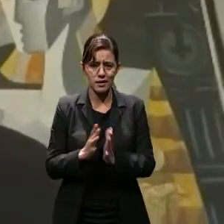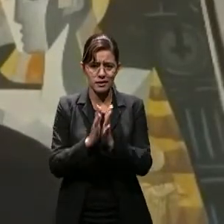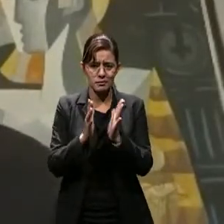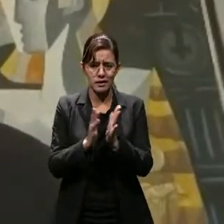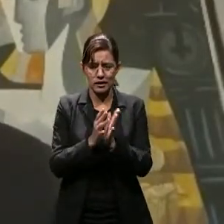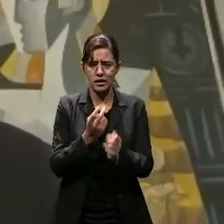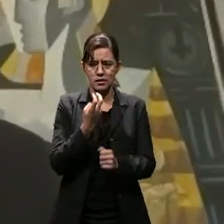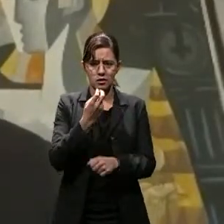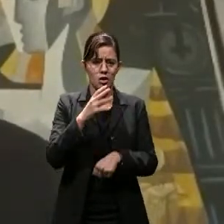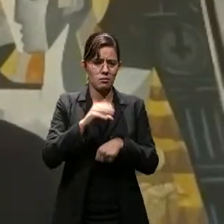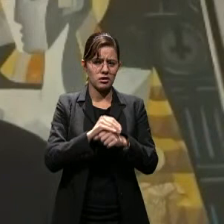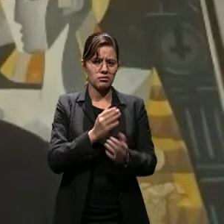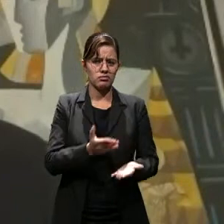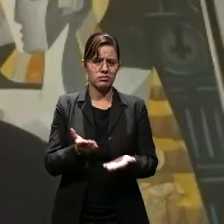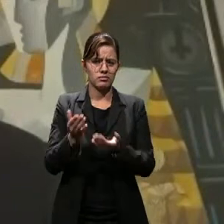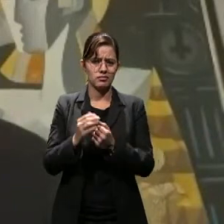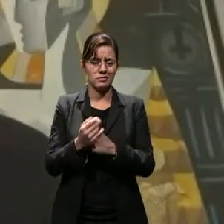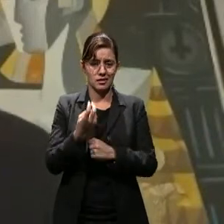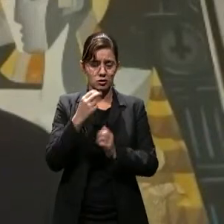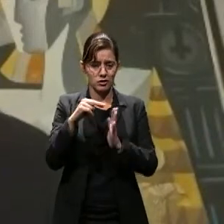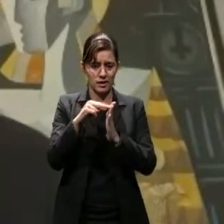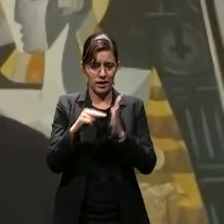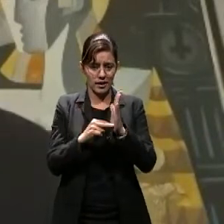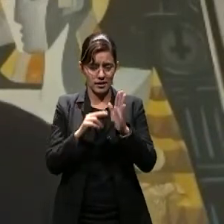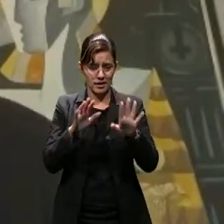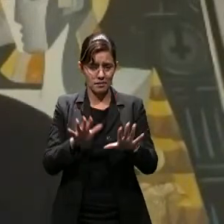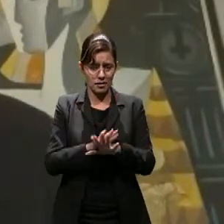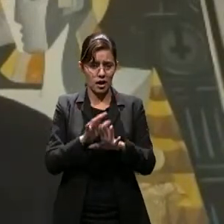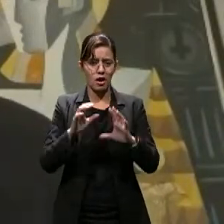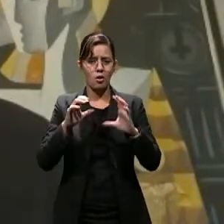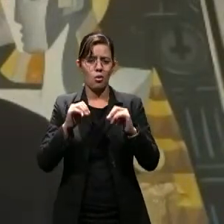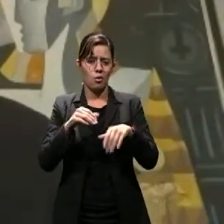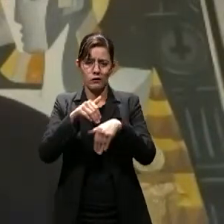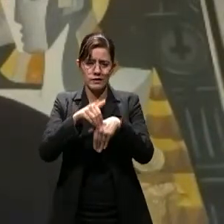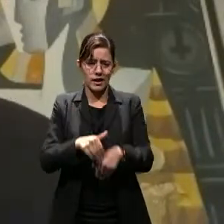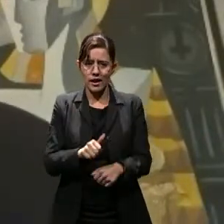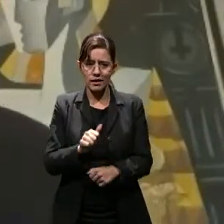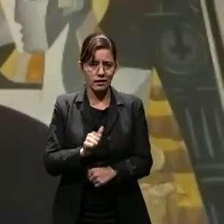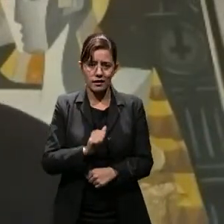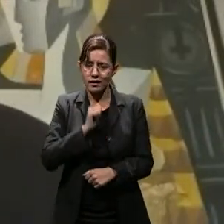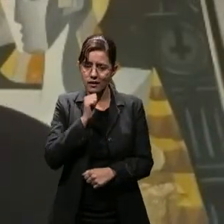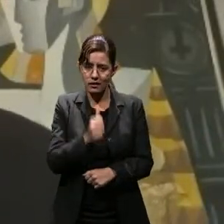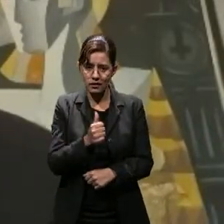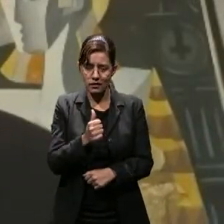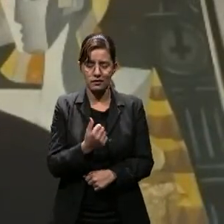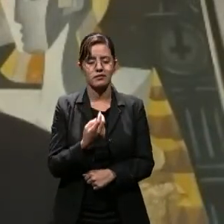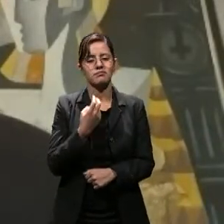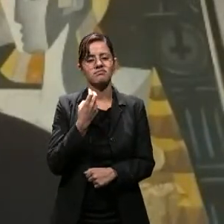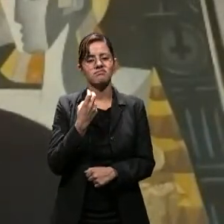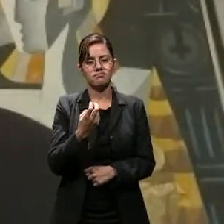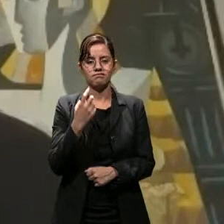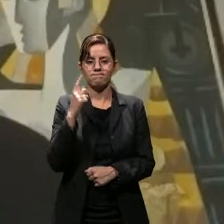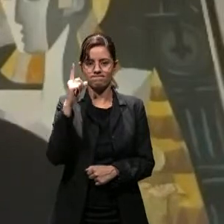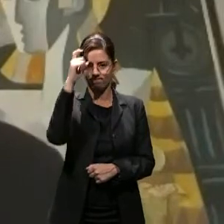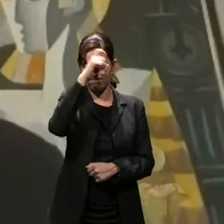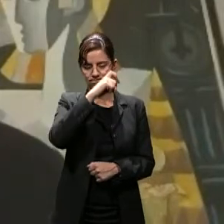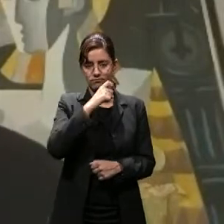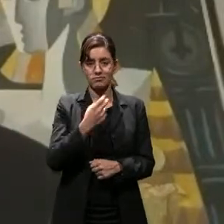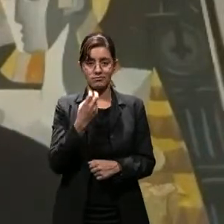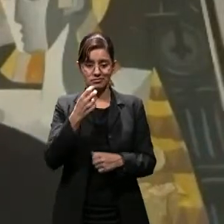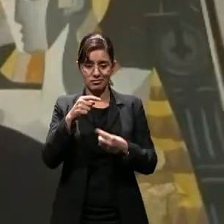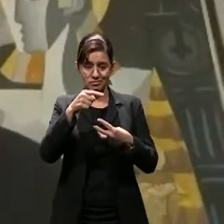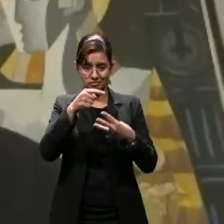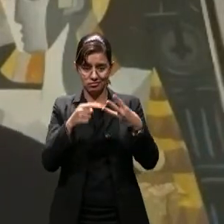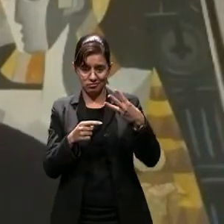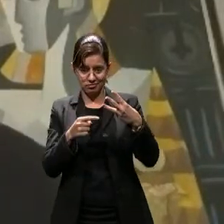place. This manipulation of rules is quite complex. And all of these factors, I